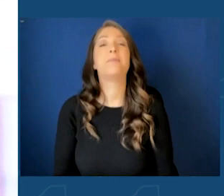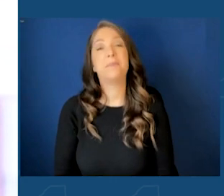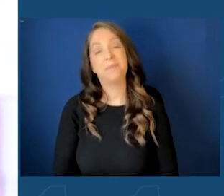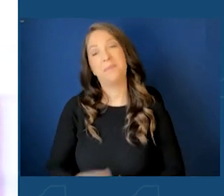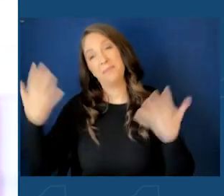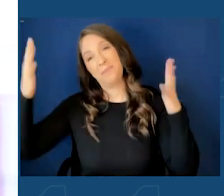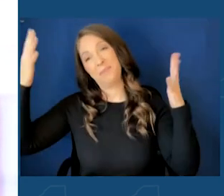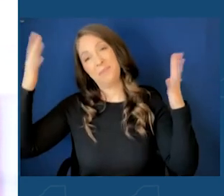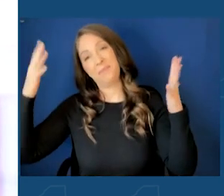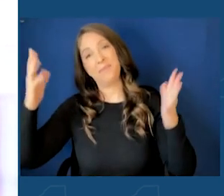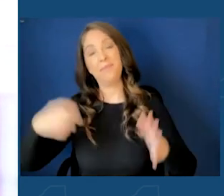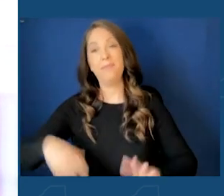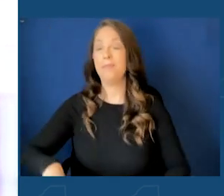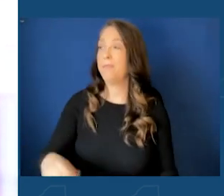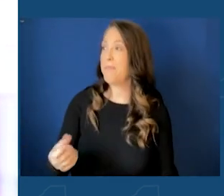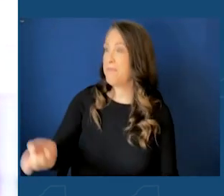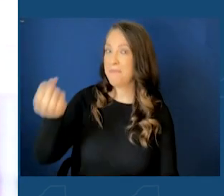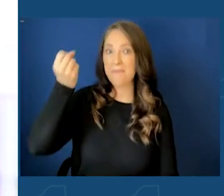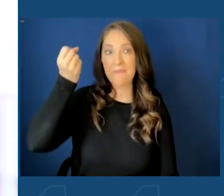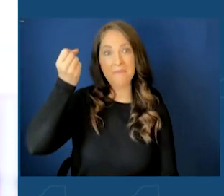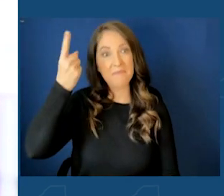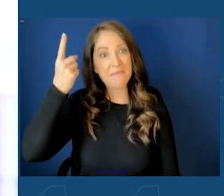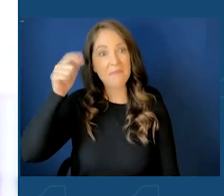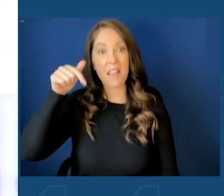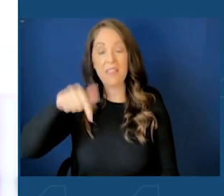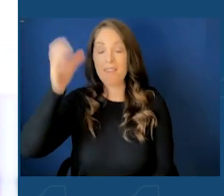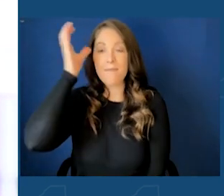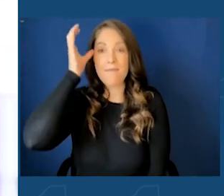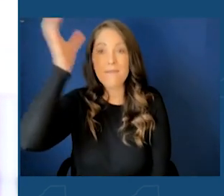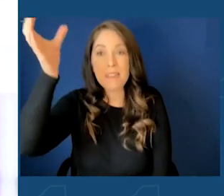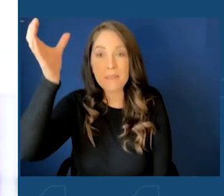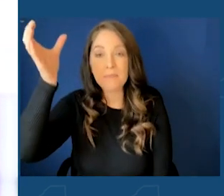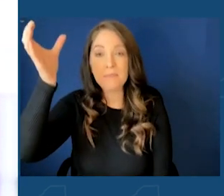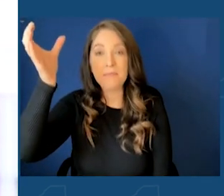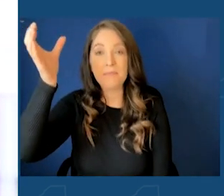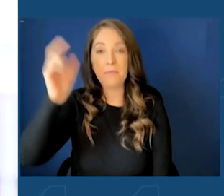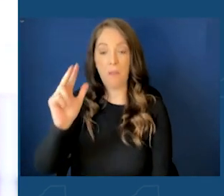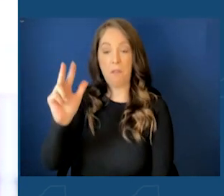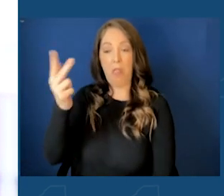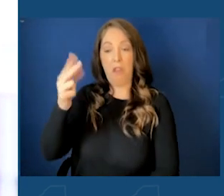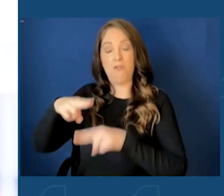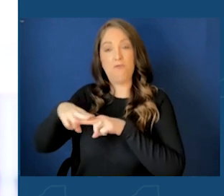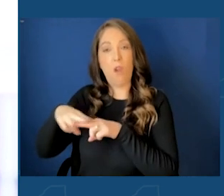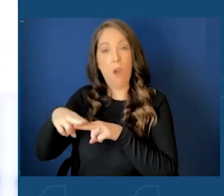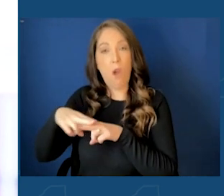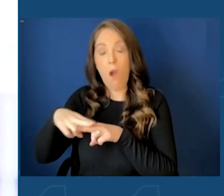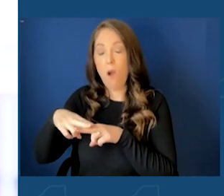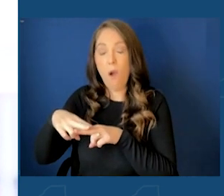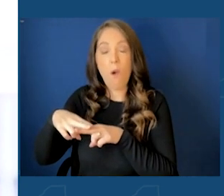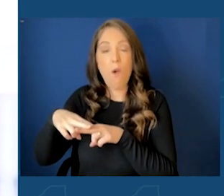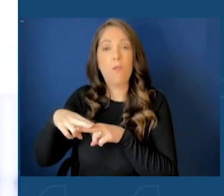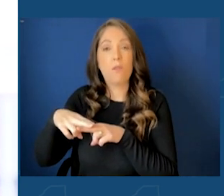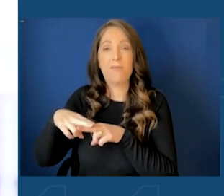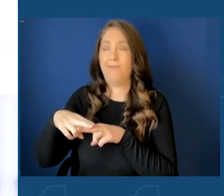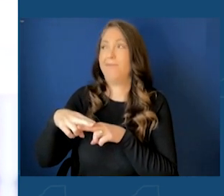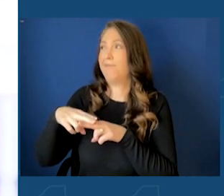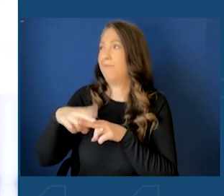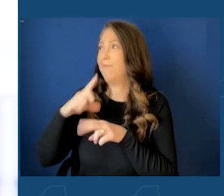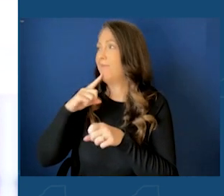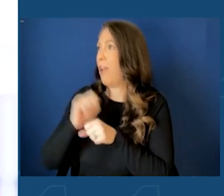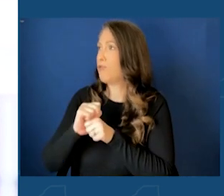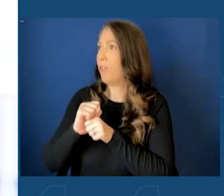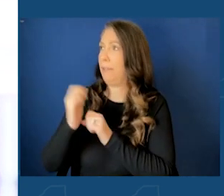I understand that this concept of a third track actually dates back to